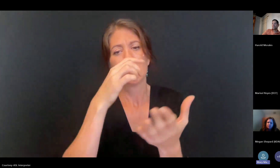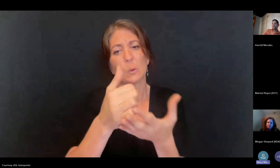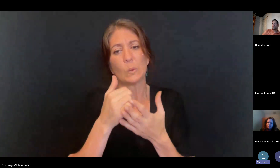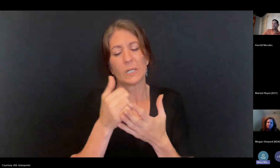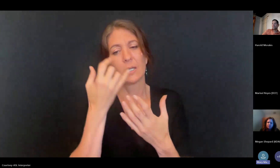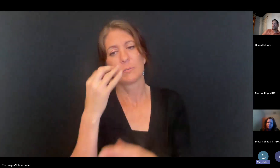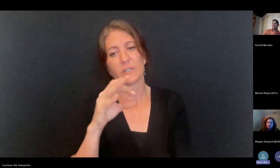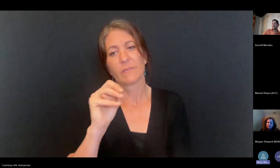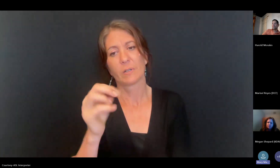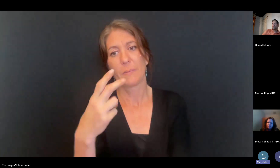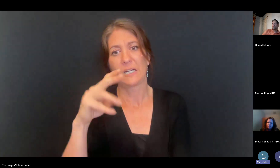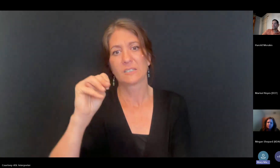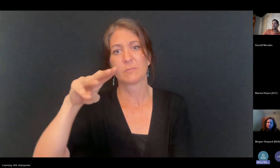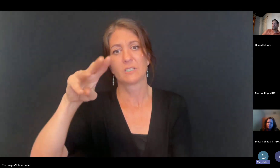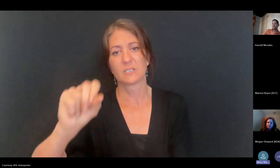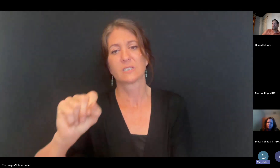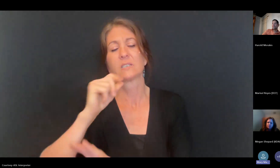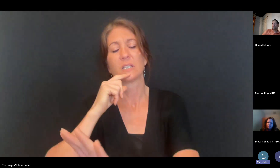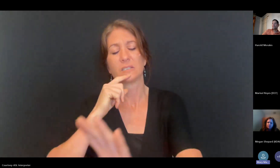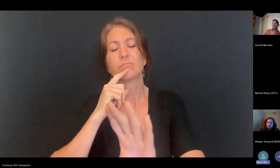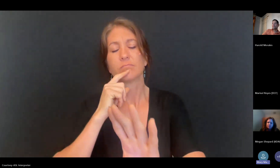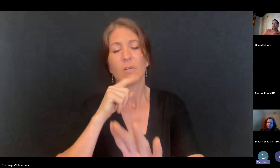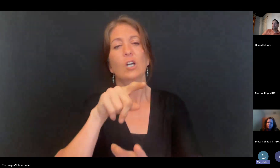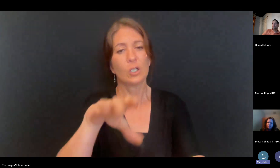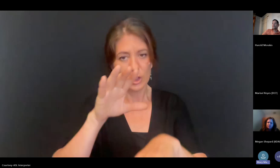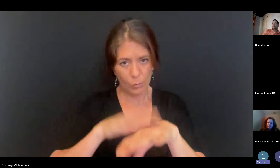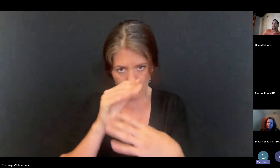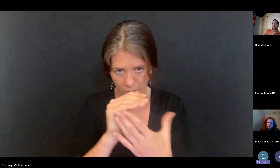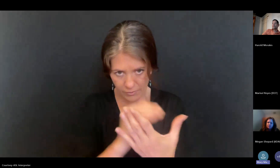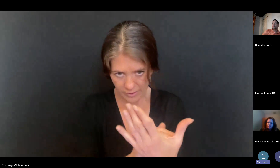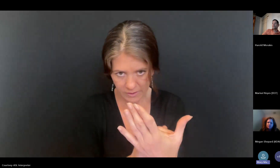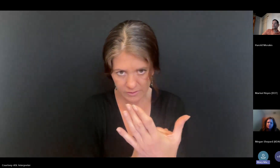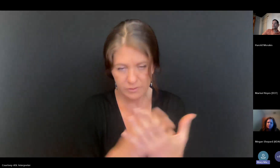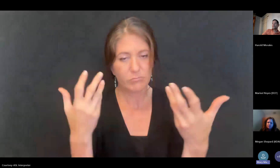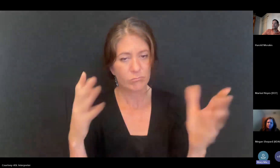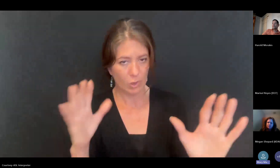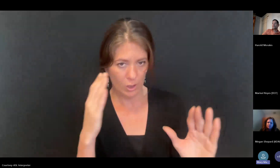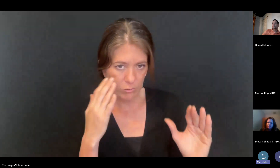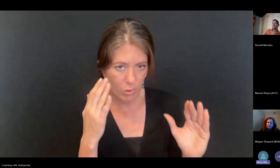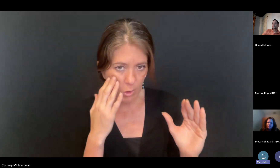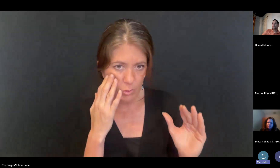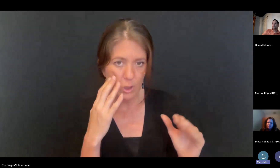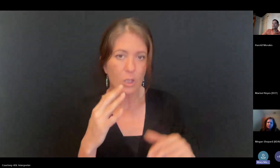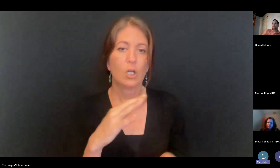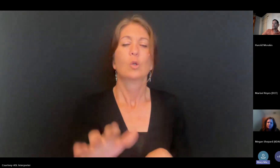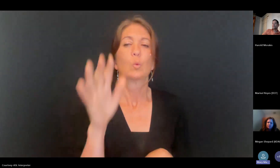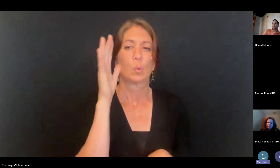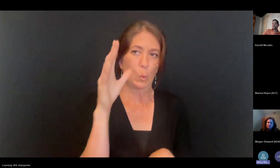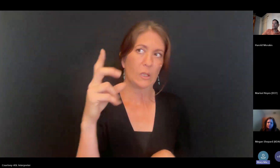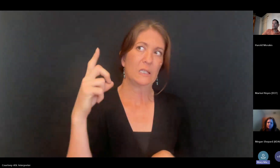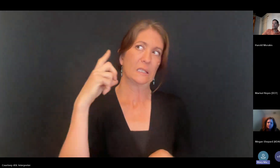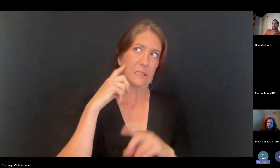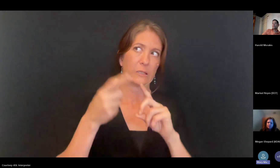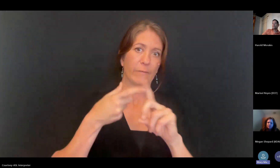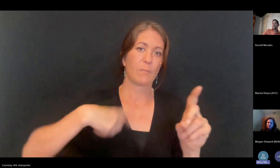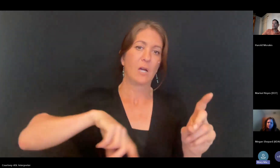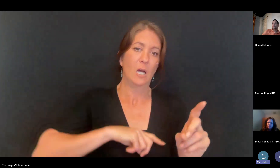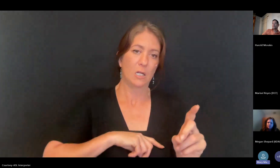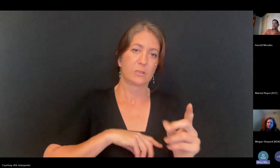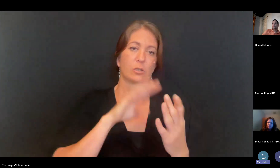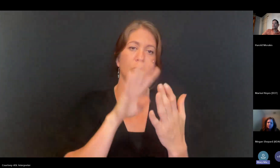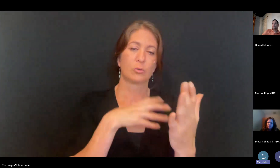could say, okay, you're on our list. This is the date that we have that you'll be hearing from us to schedule the assessment, so